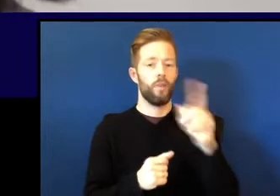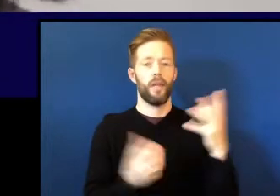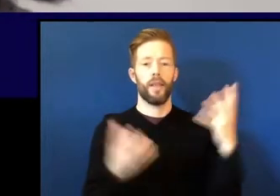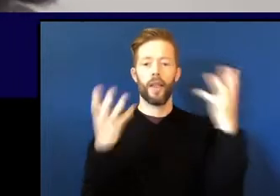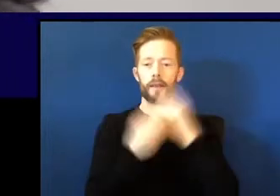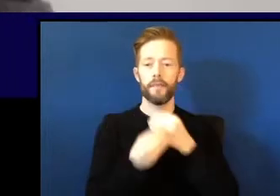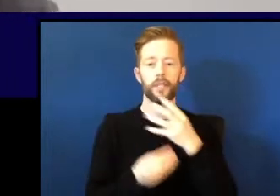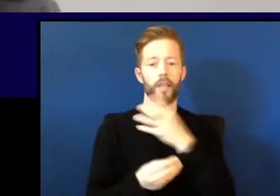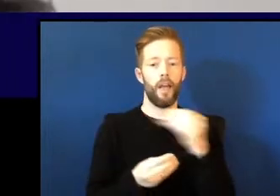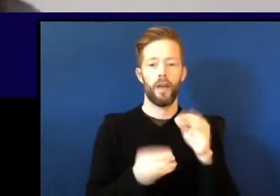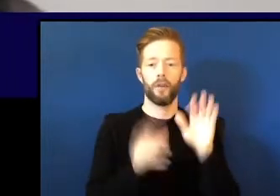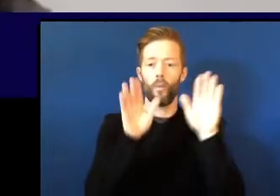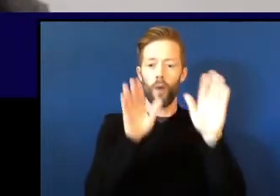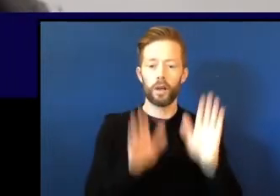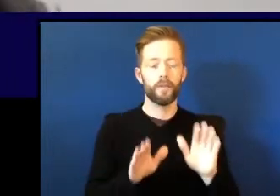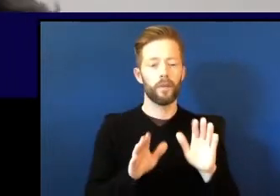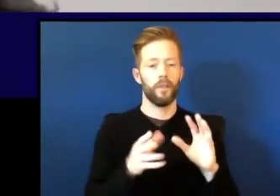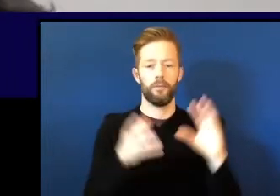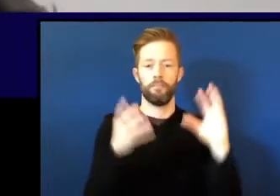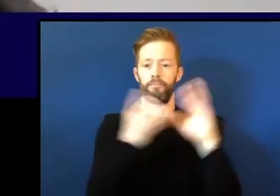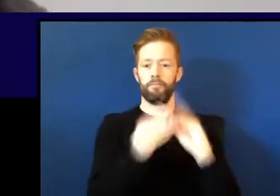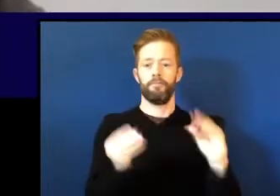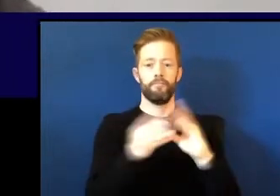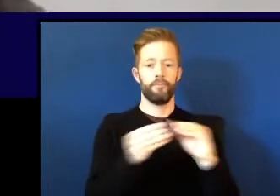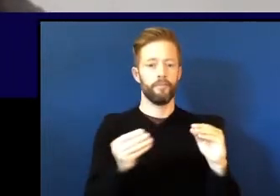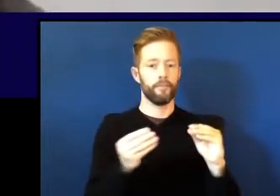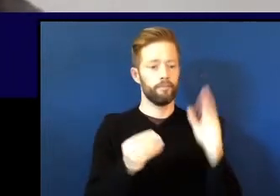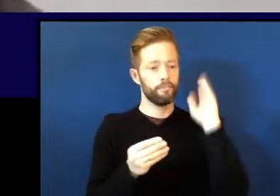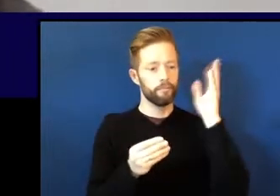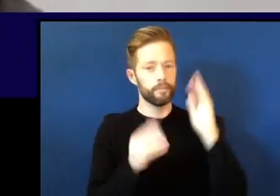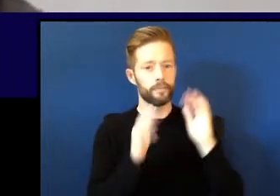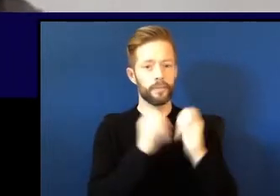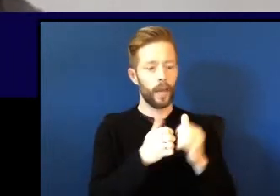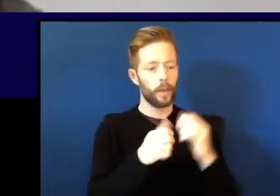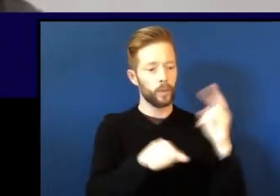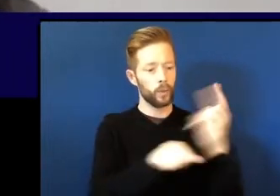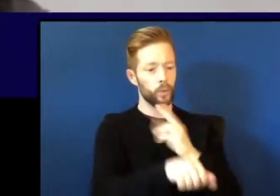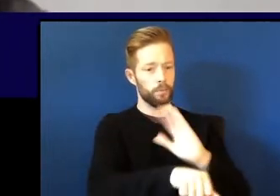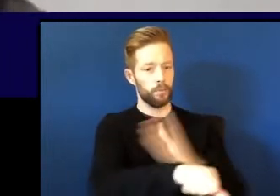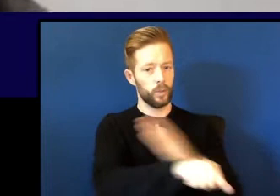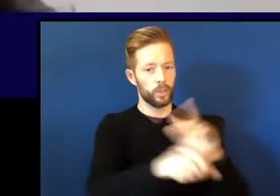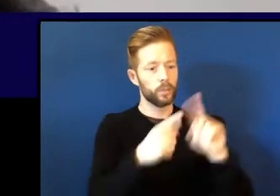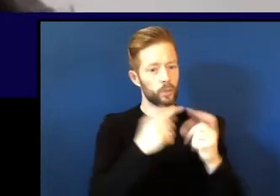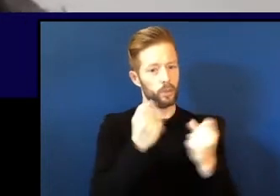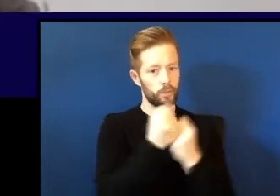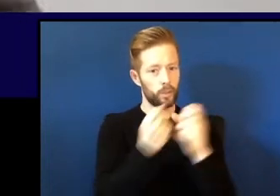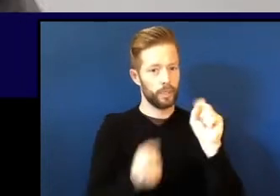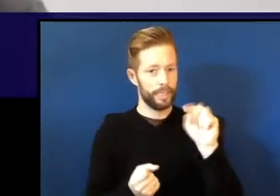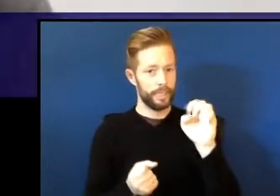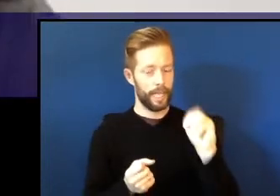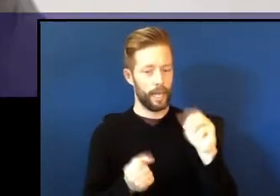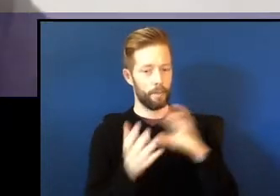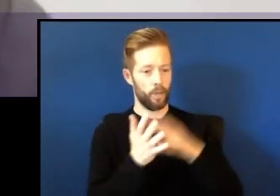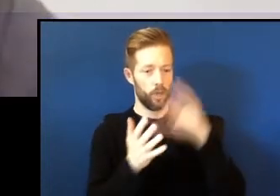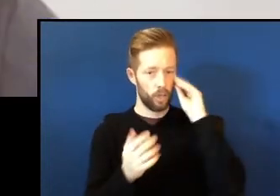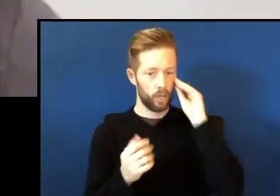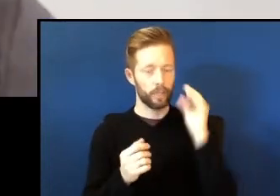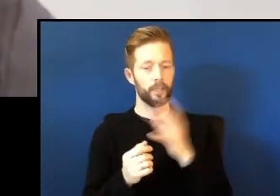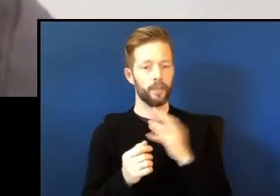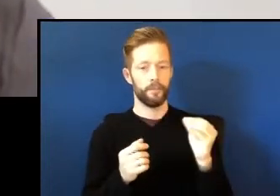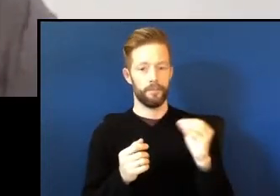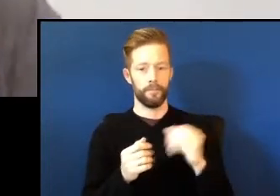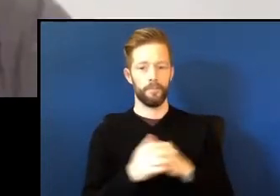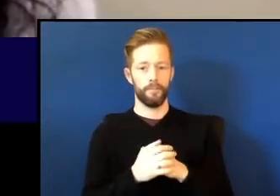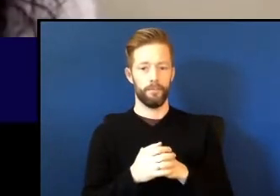really lovely and wonderful presentation on how we can, use music to support STEM learning.